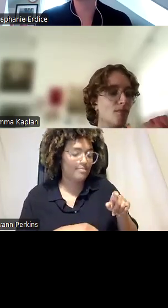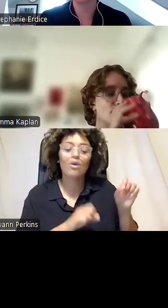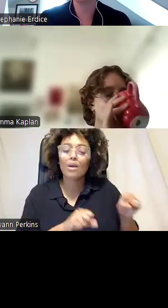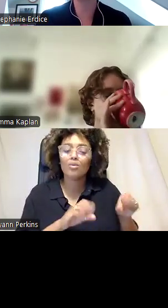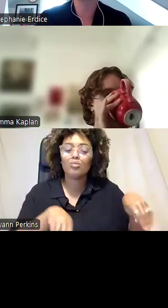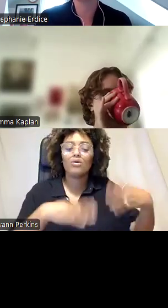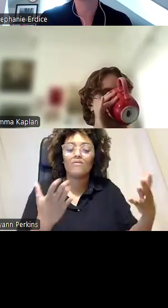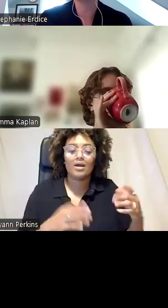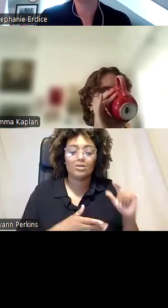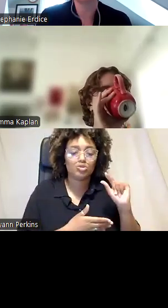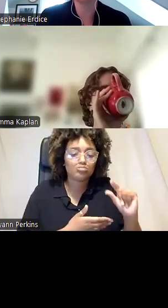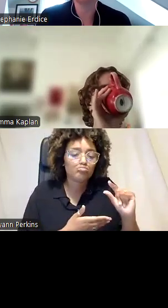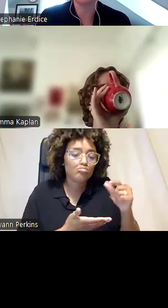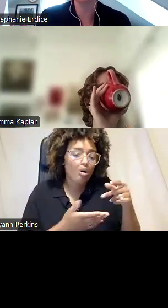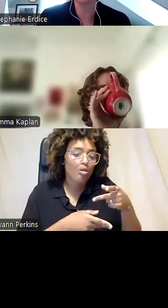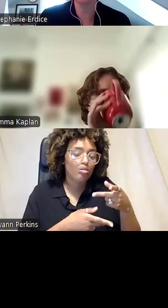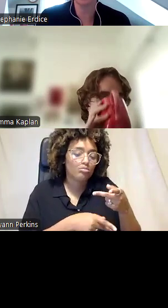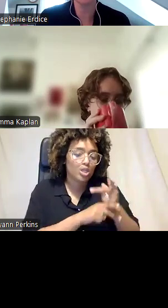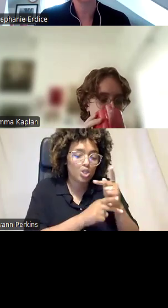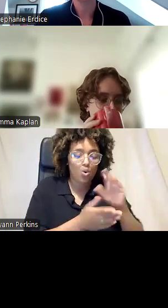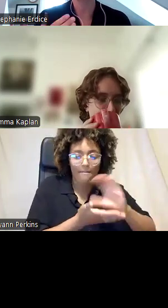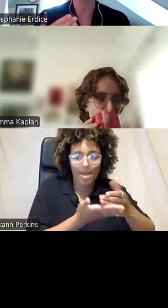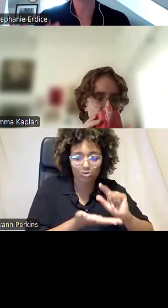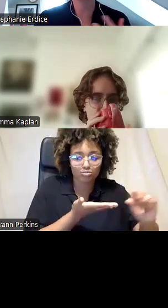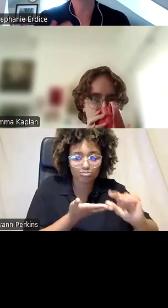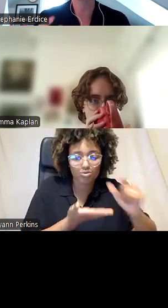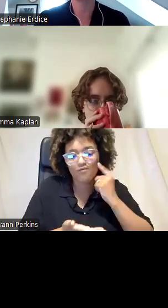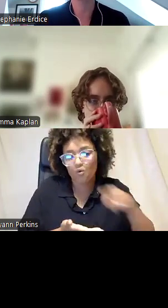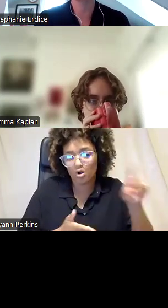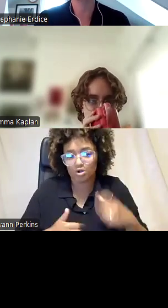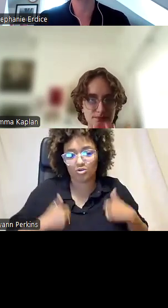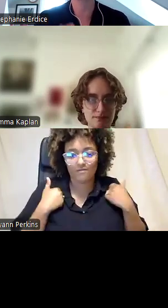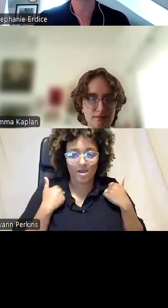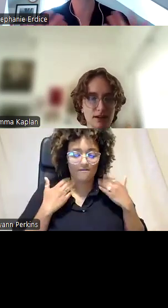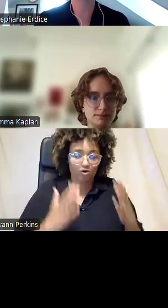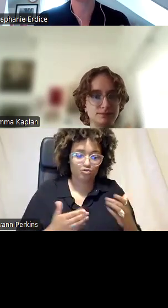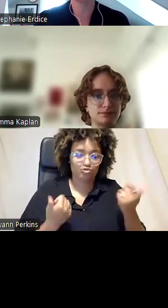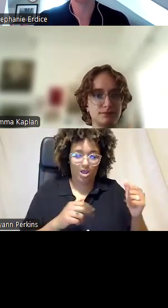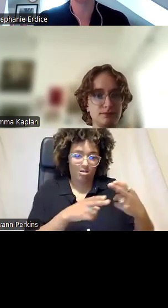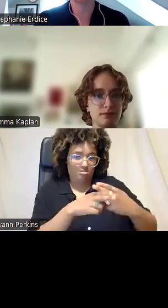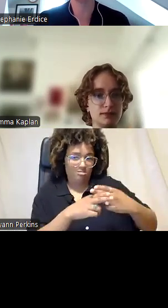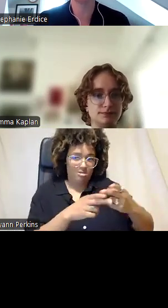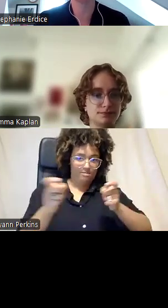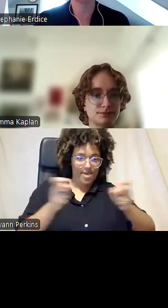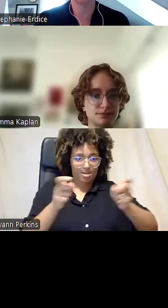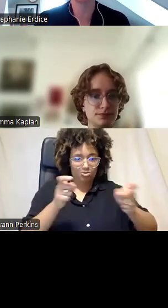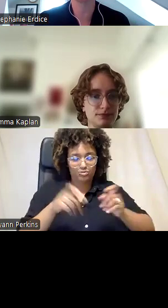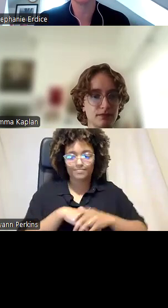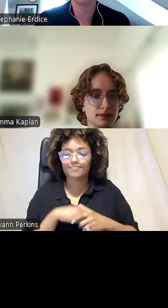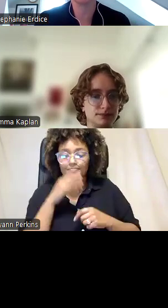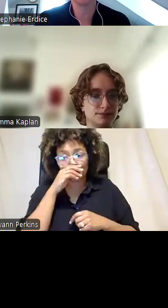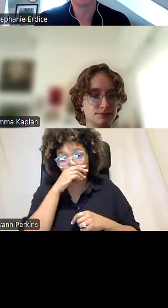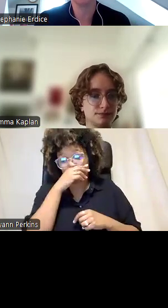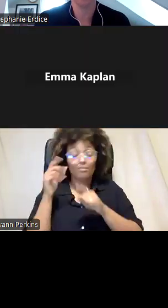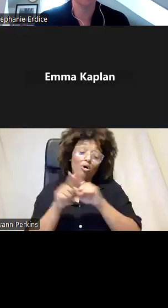and small stipends for them to be able to manage some of that. But just thinking of just immediately, there may be some costs